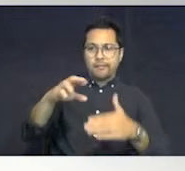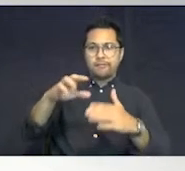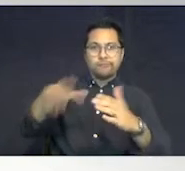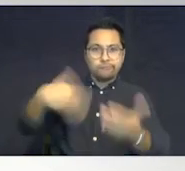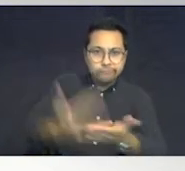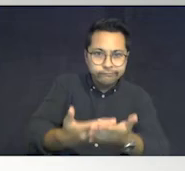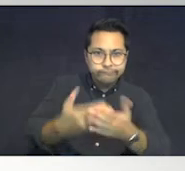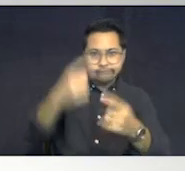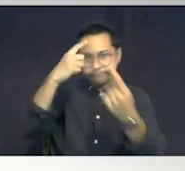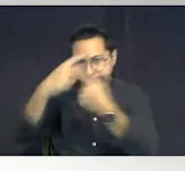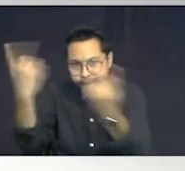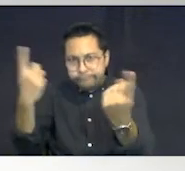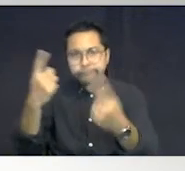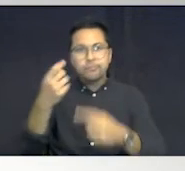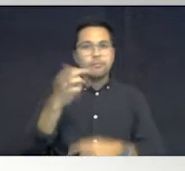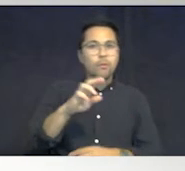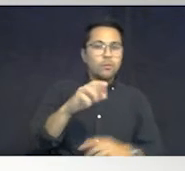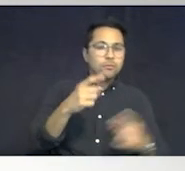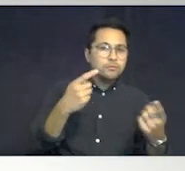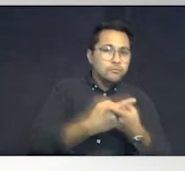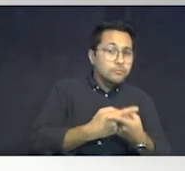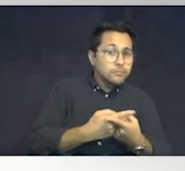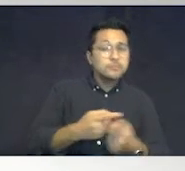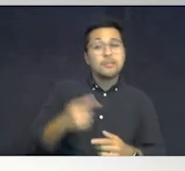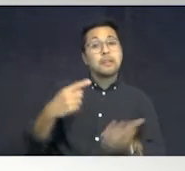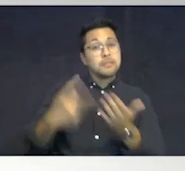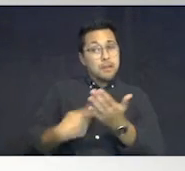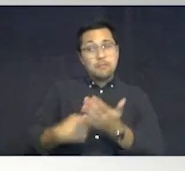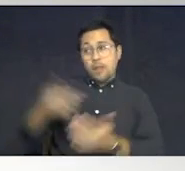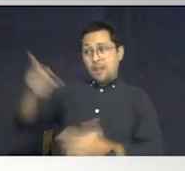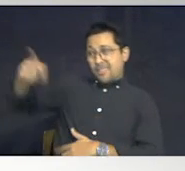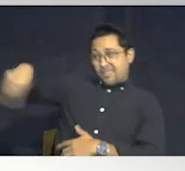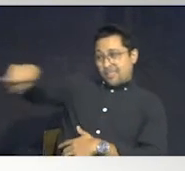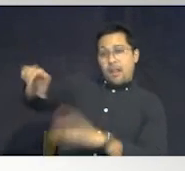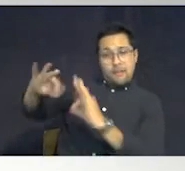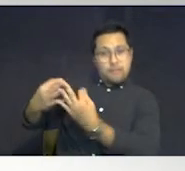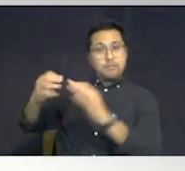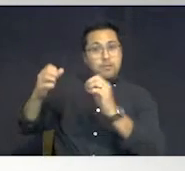and sometimes they may even be able to come to an IEP team meeting.